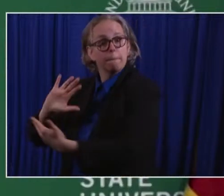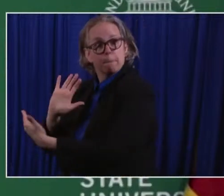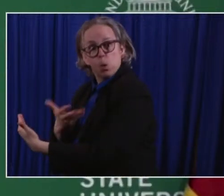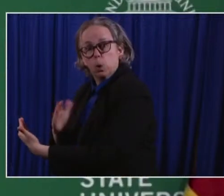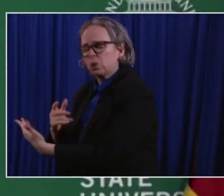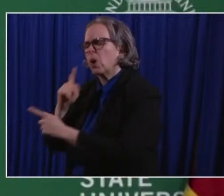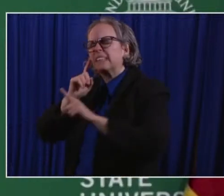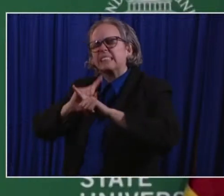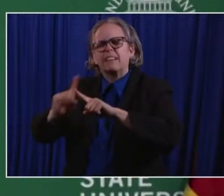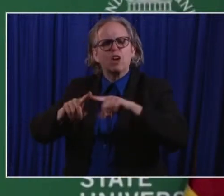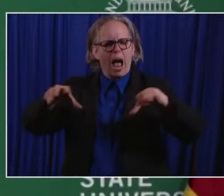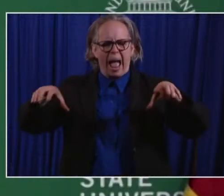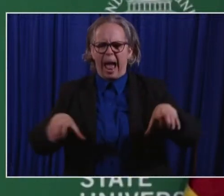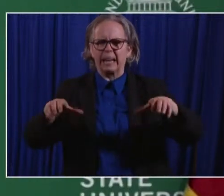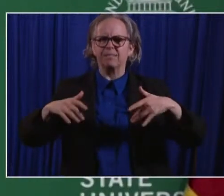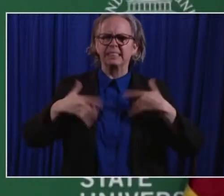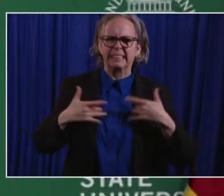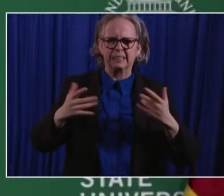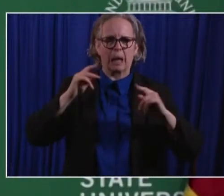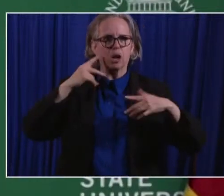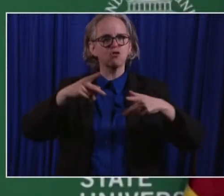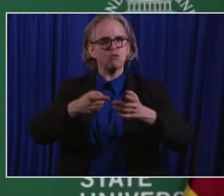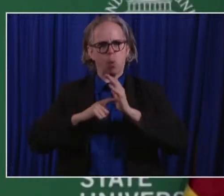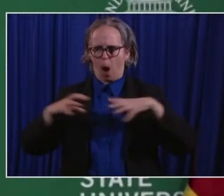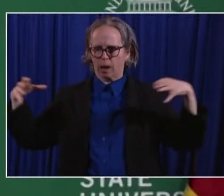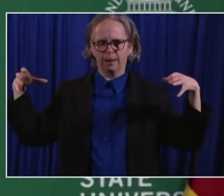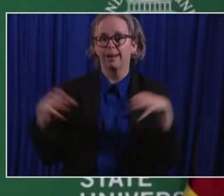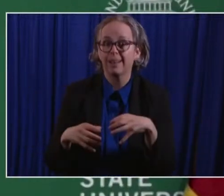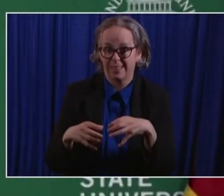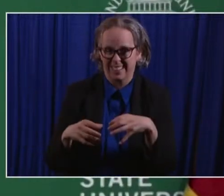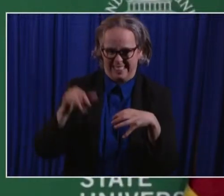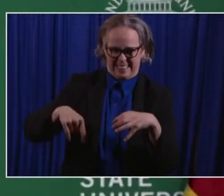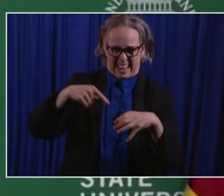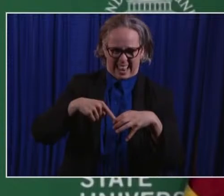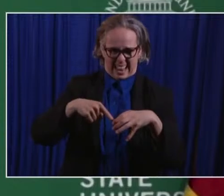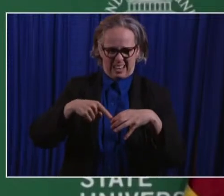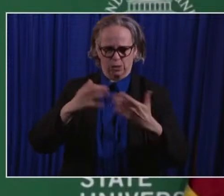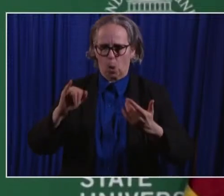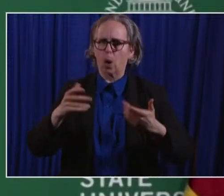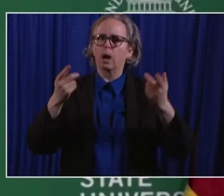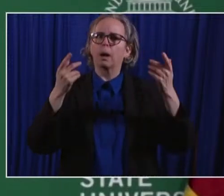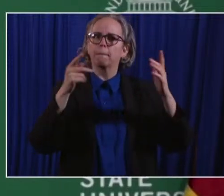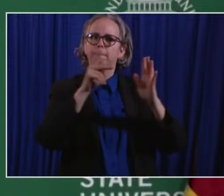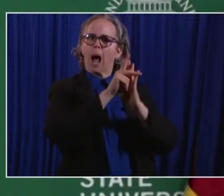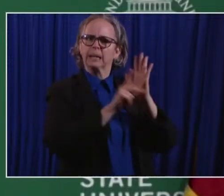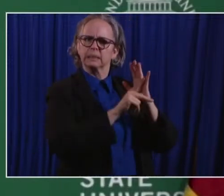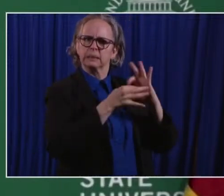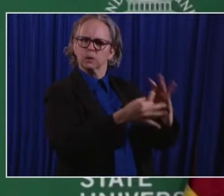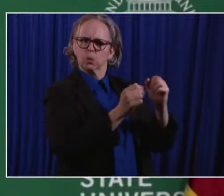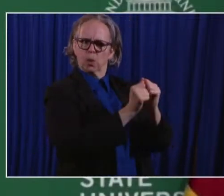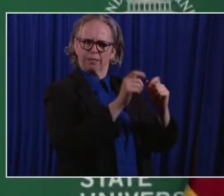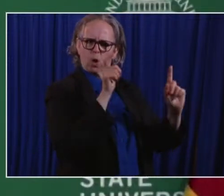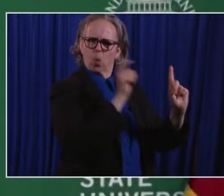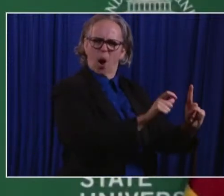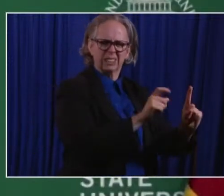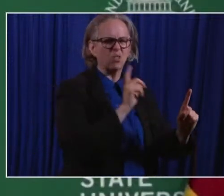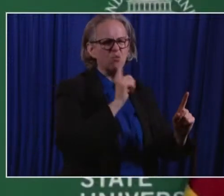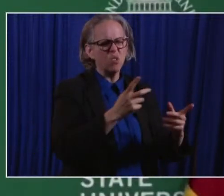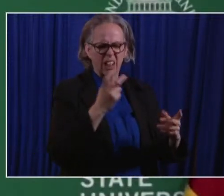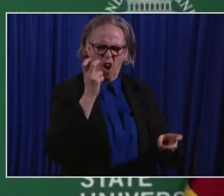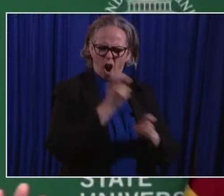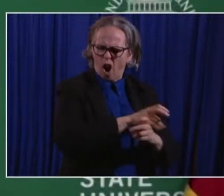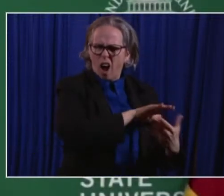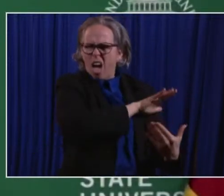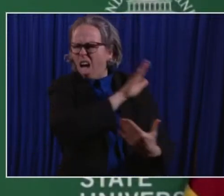things. One of the things that's been very tough for them this past year is that if they were